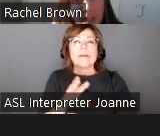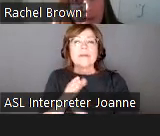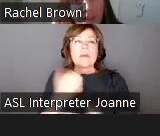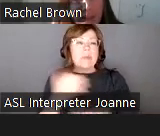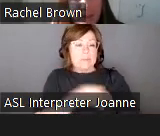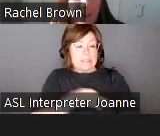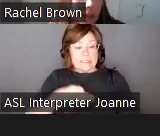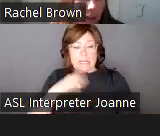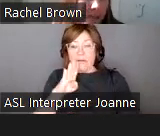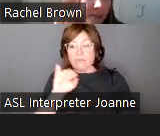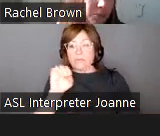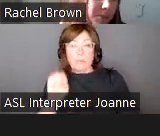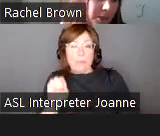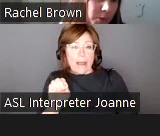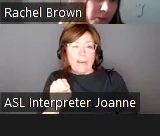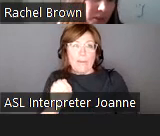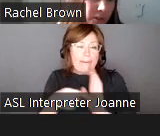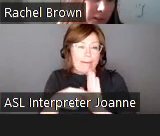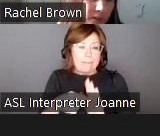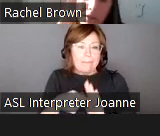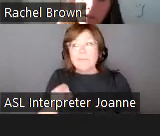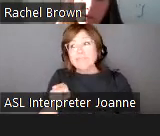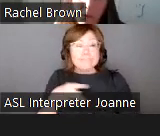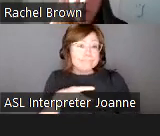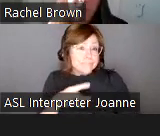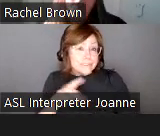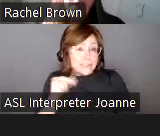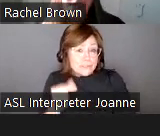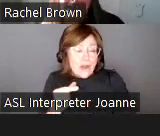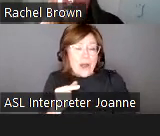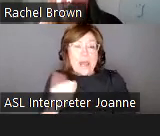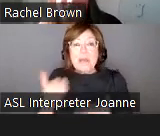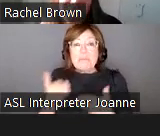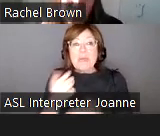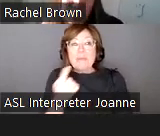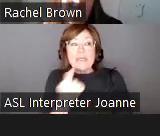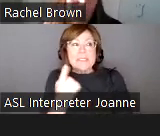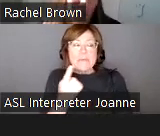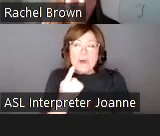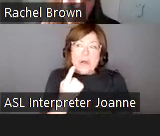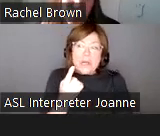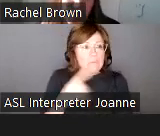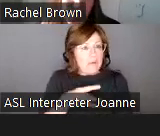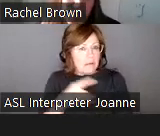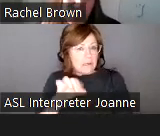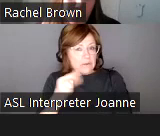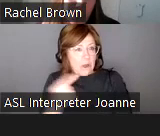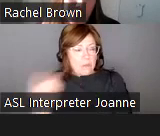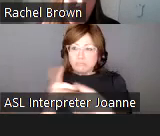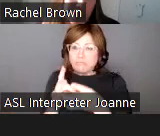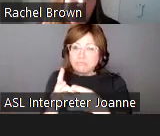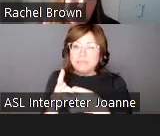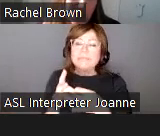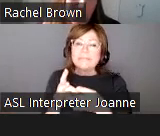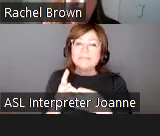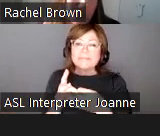your staffs that likes dogs, and maybe the person looking for your services likes dogs, and, you know, they have something to connect about that